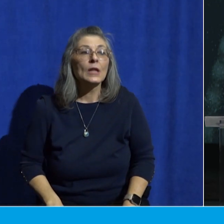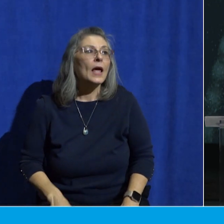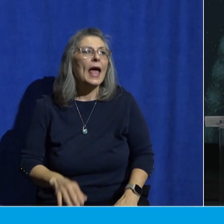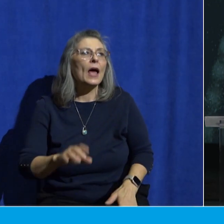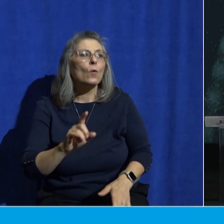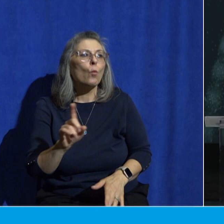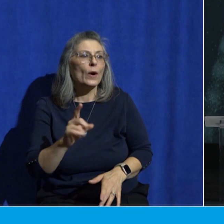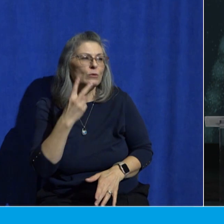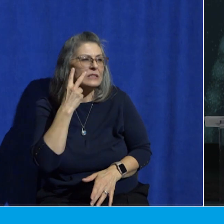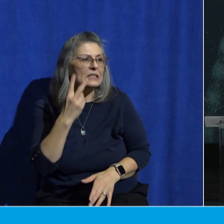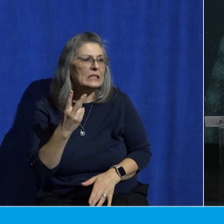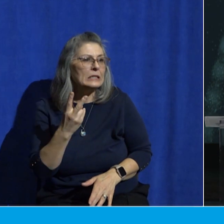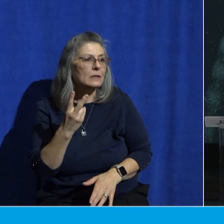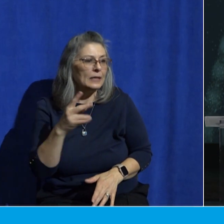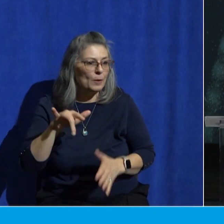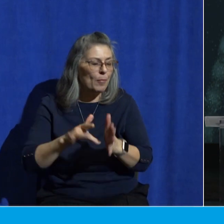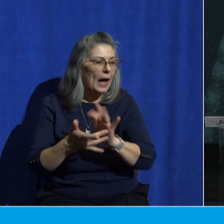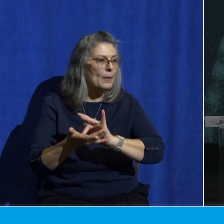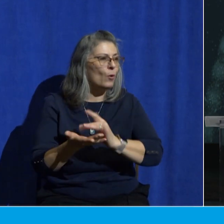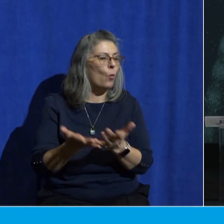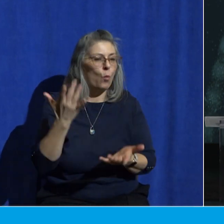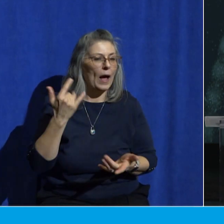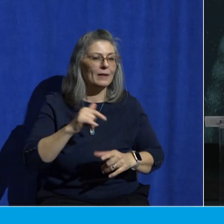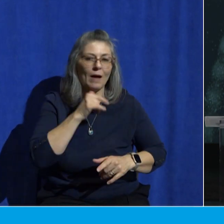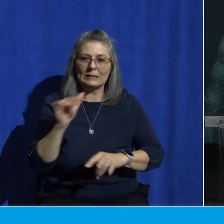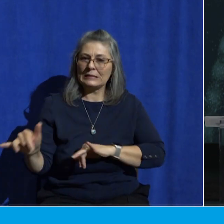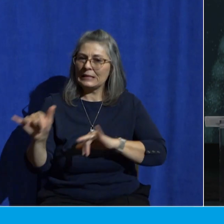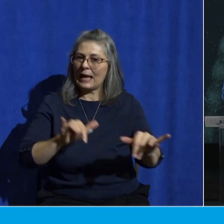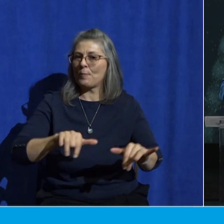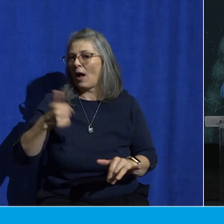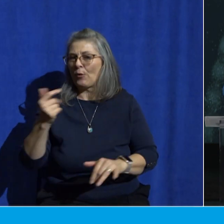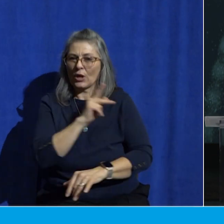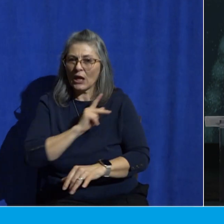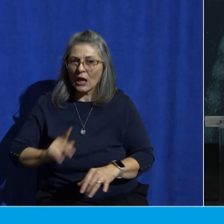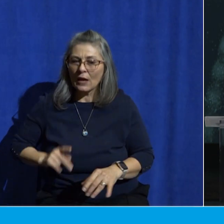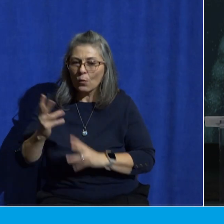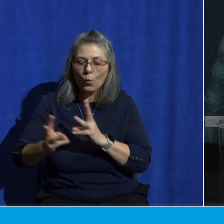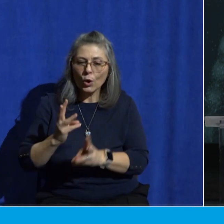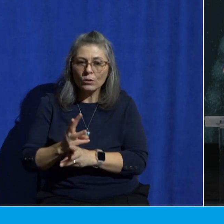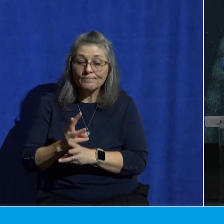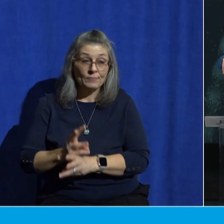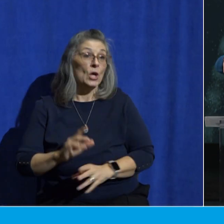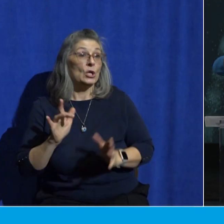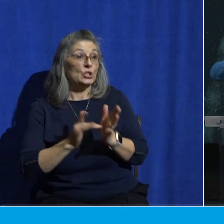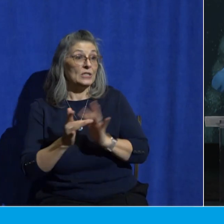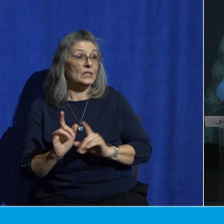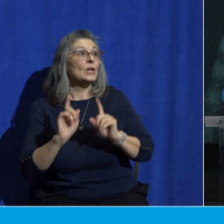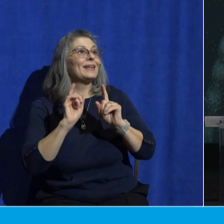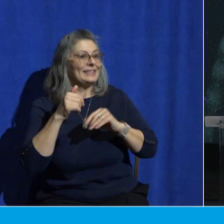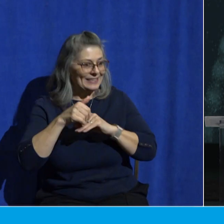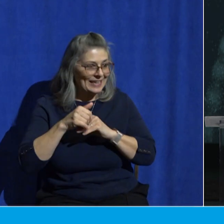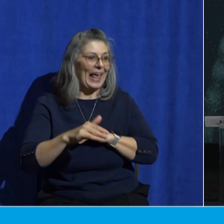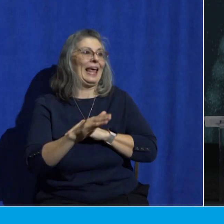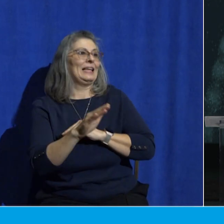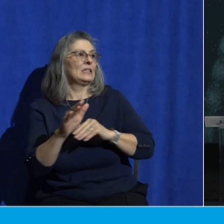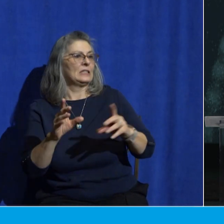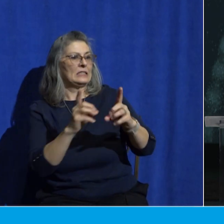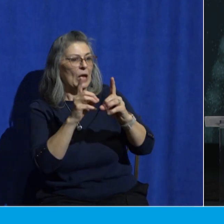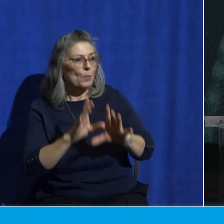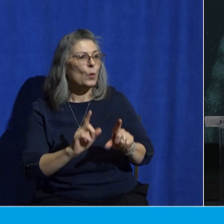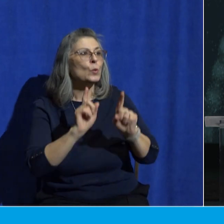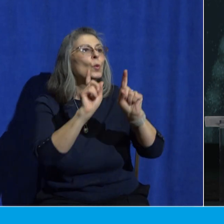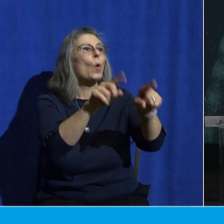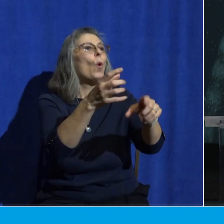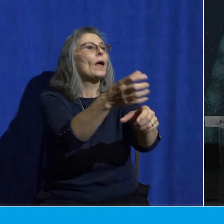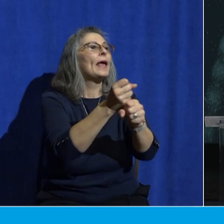king is unlike any other in the history of the world is when Jesus sends his disciples to find a colt for him to ride on, and its owners are going to